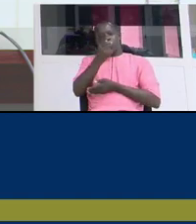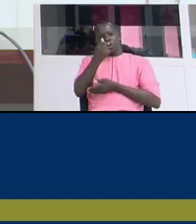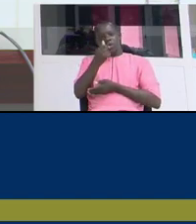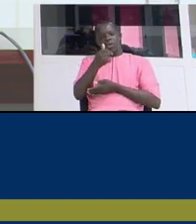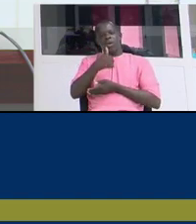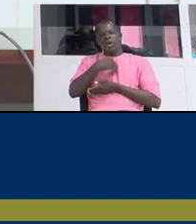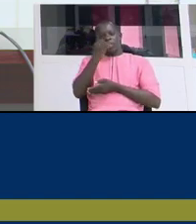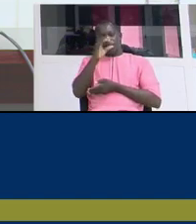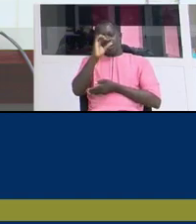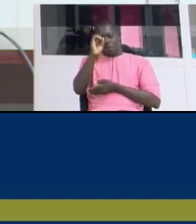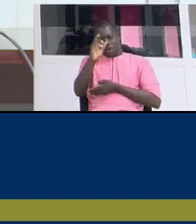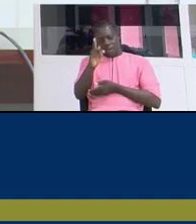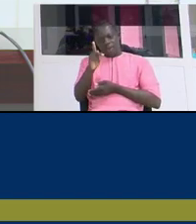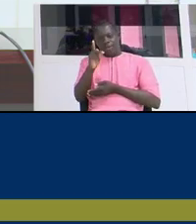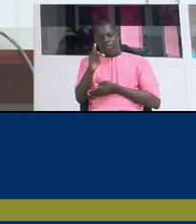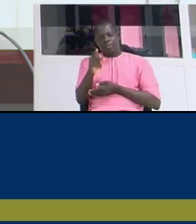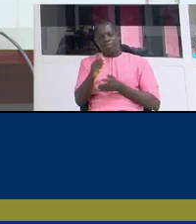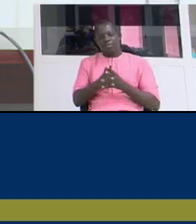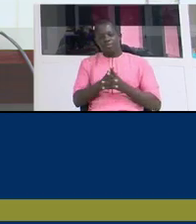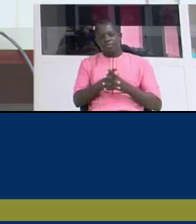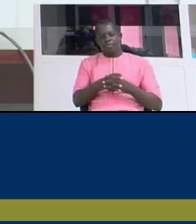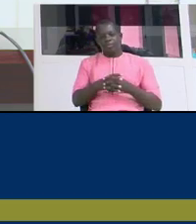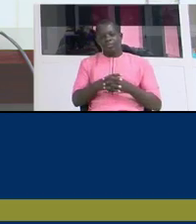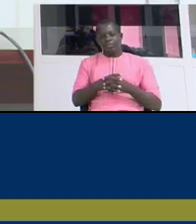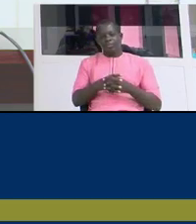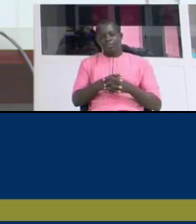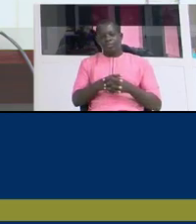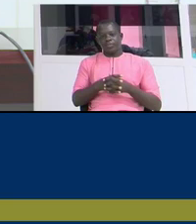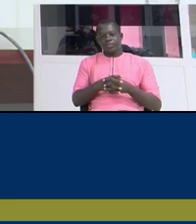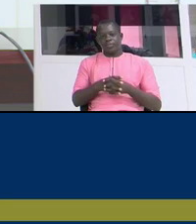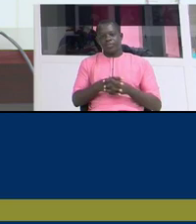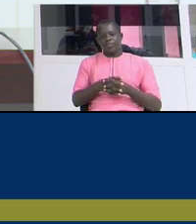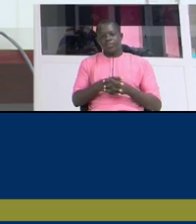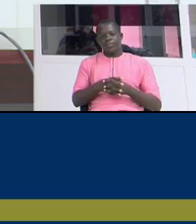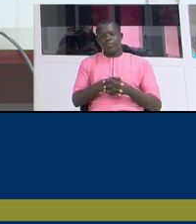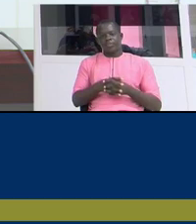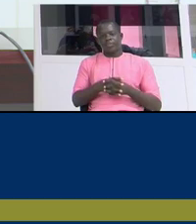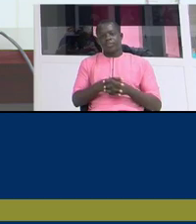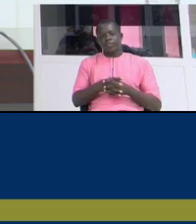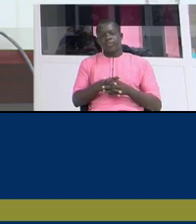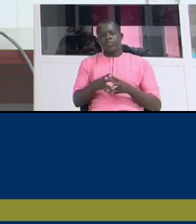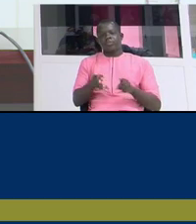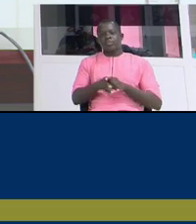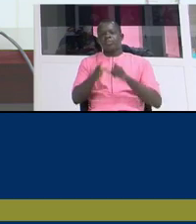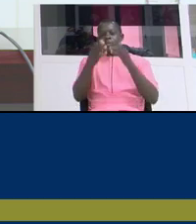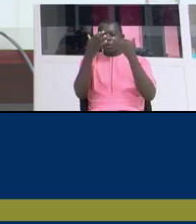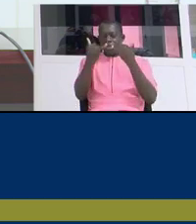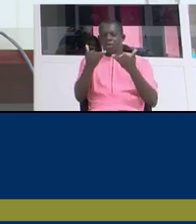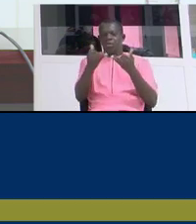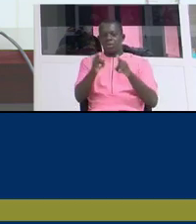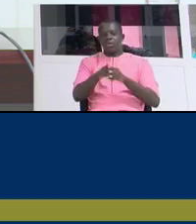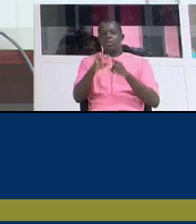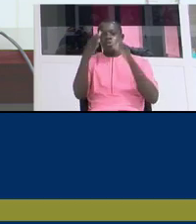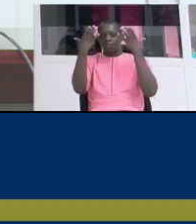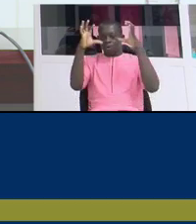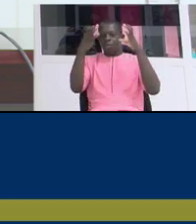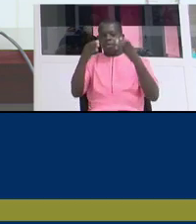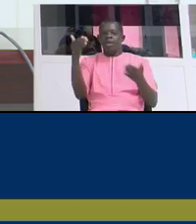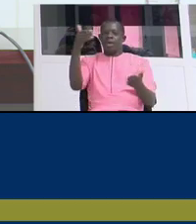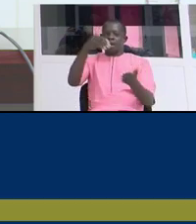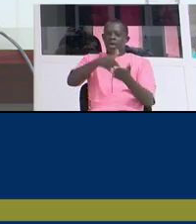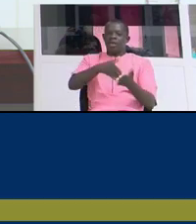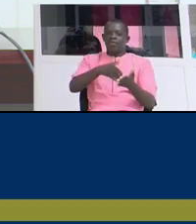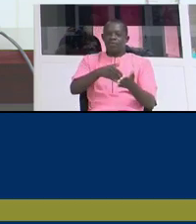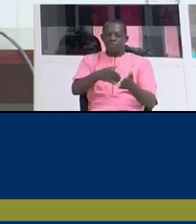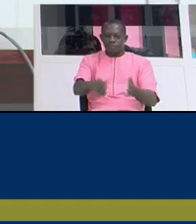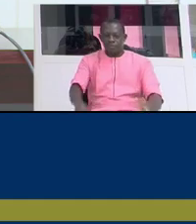bishimulai. Money. I said, okay. Kayo say corona da. Well, that's the time when terror came. Yeah. Now